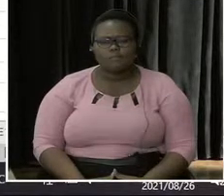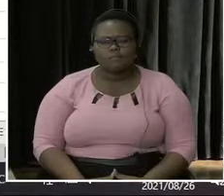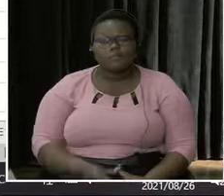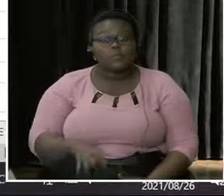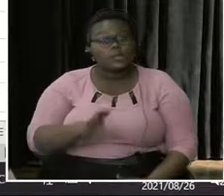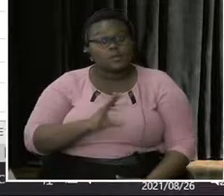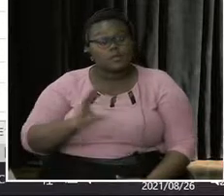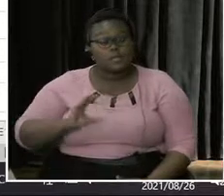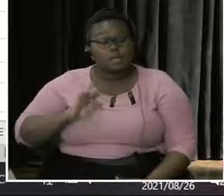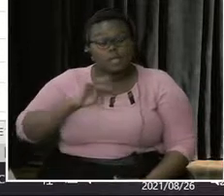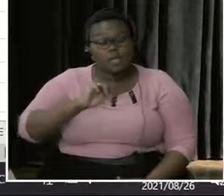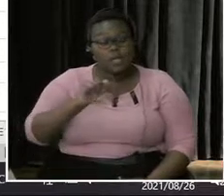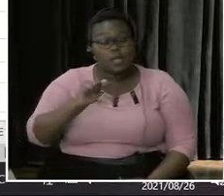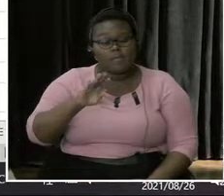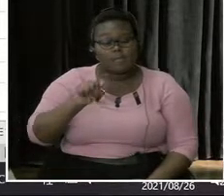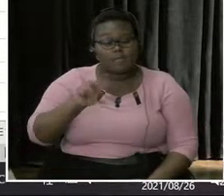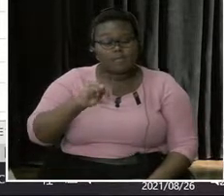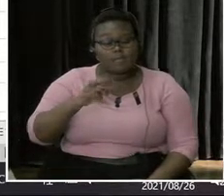Councillor Mabanga?